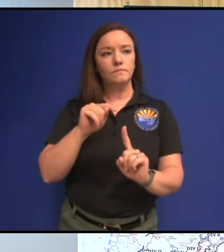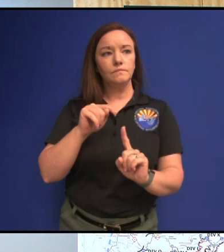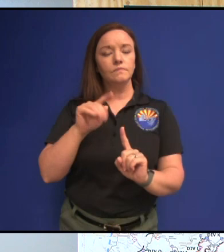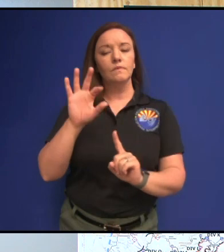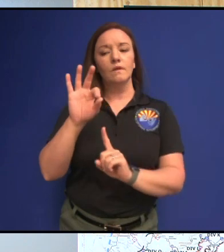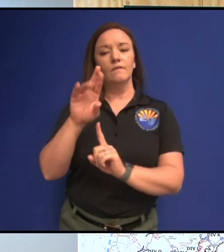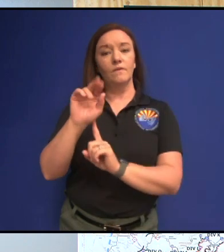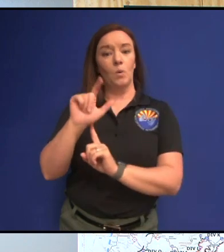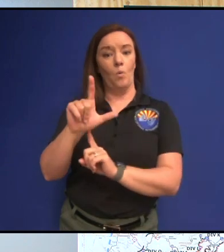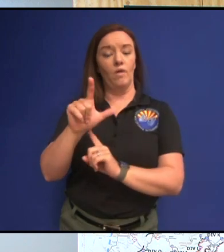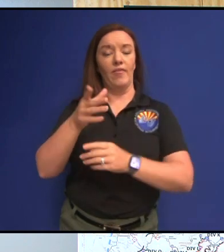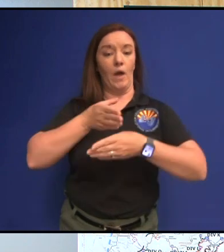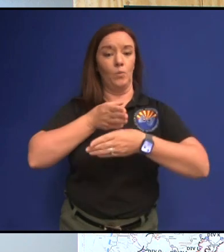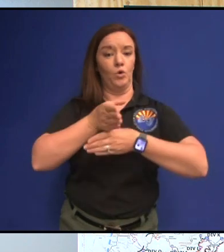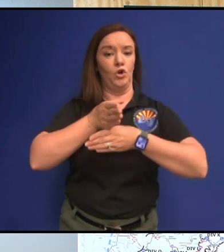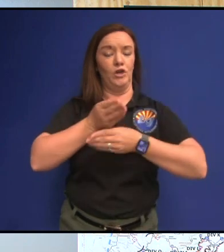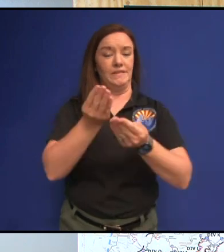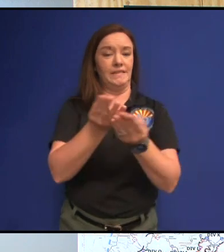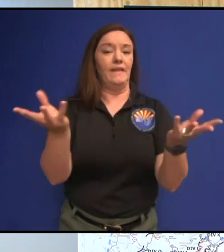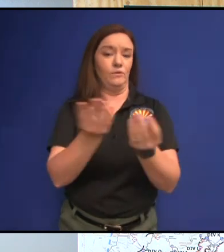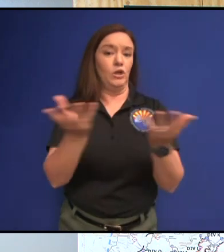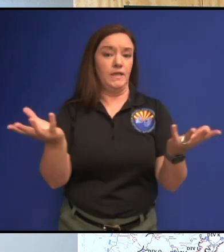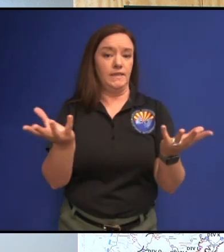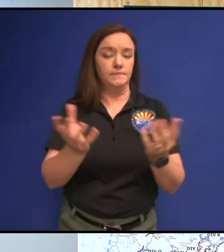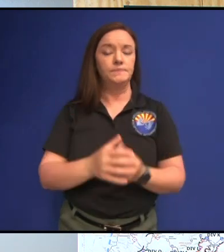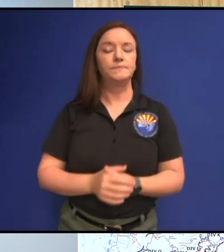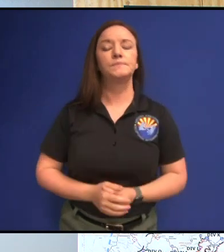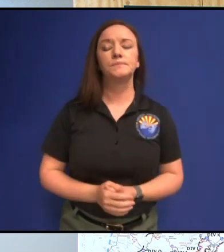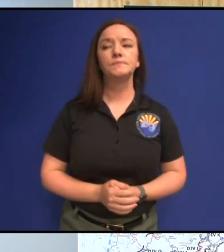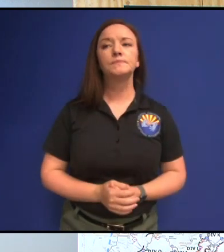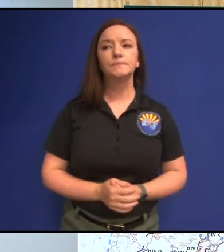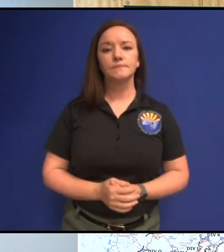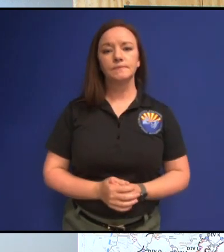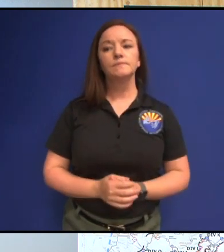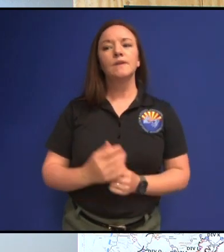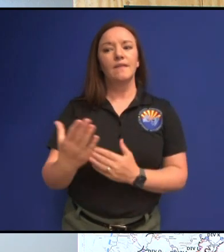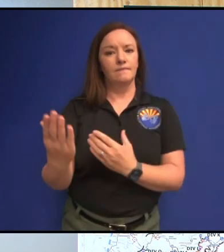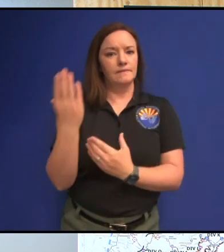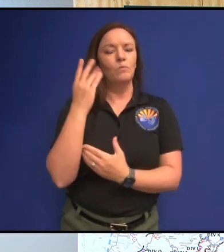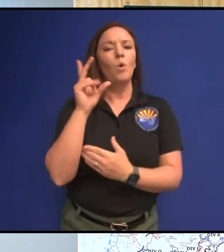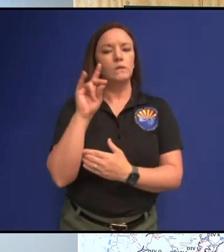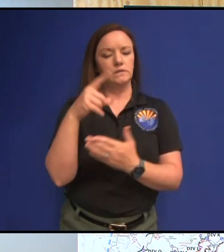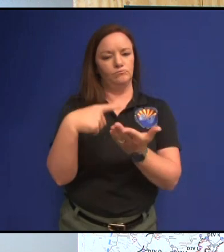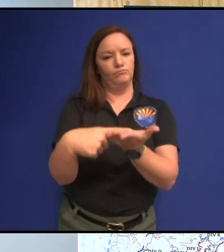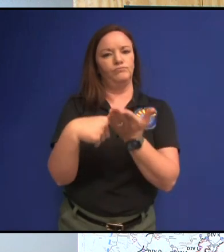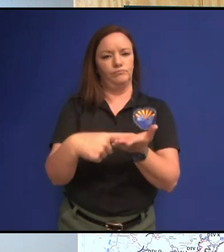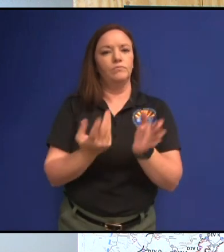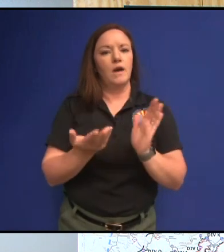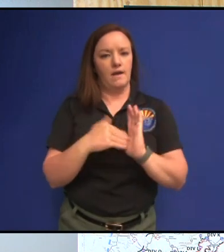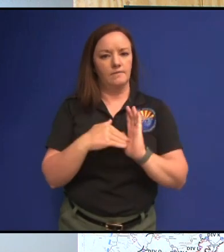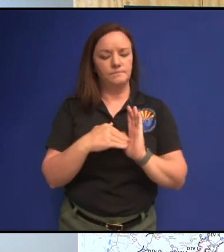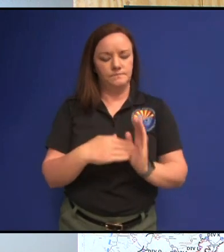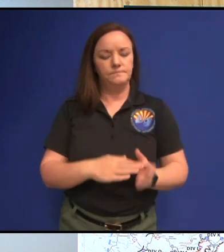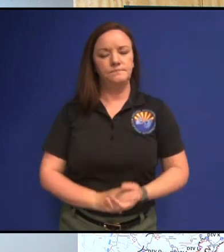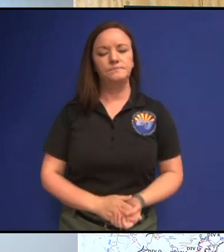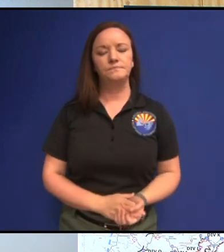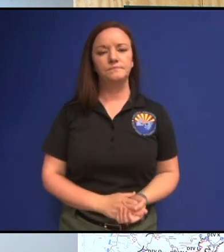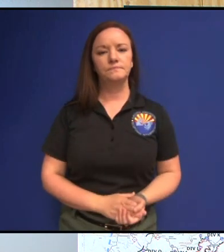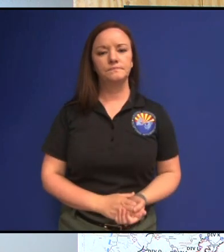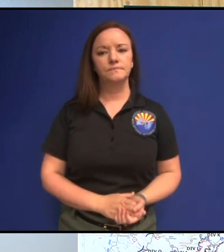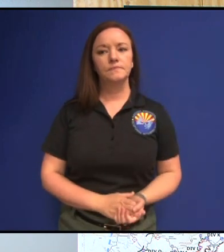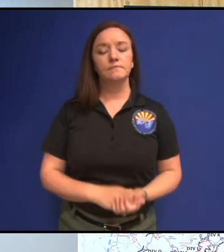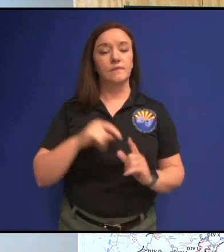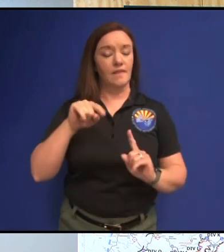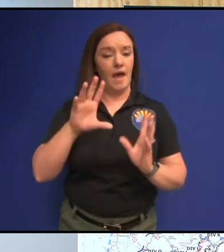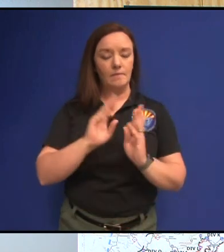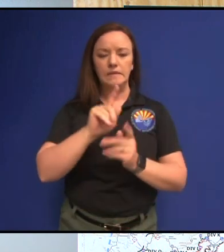delivery and where we're at with that. We had another meeting this morning that was specifically designed for working